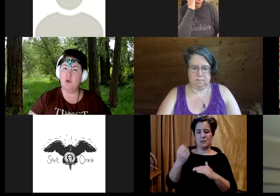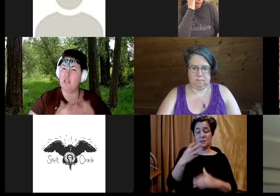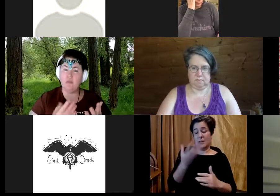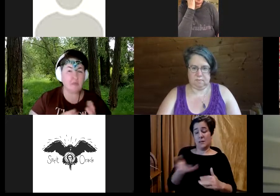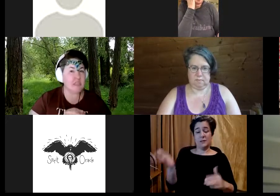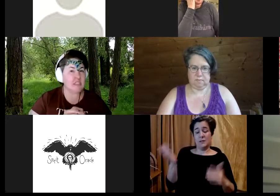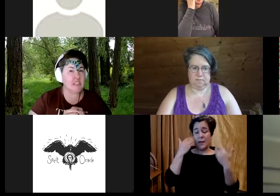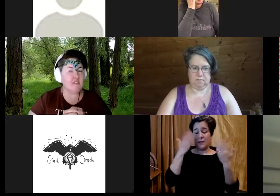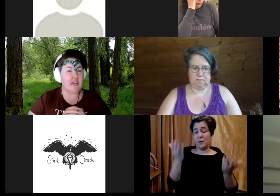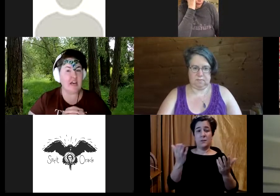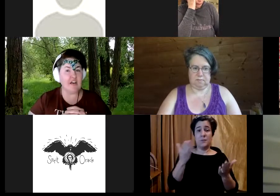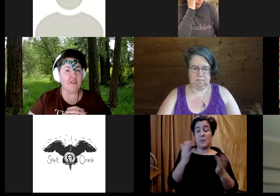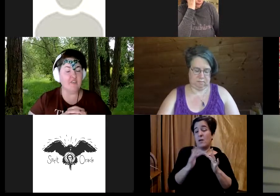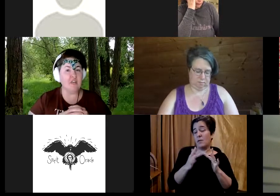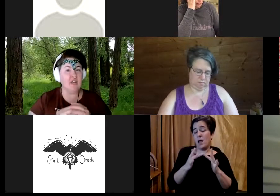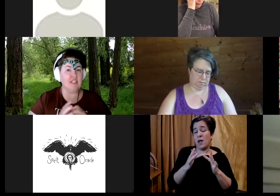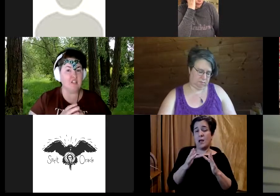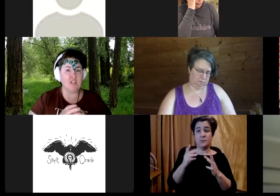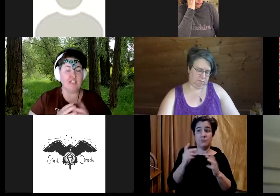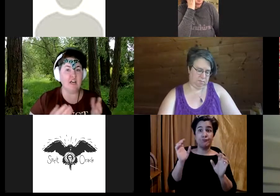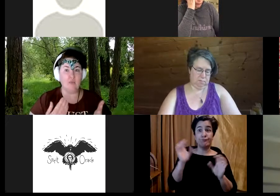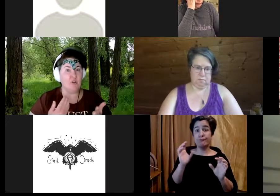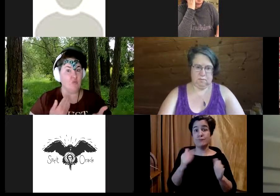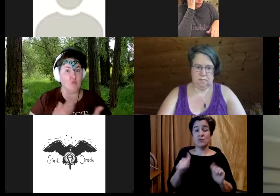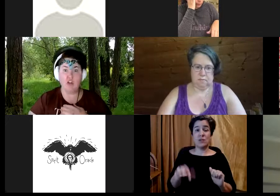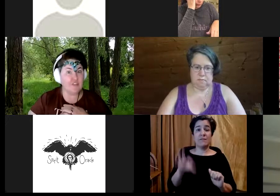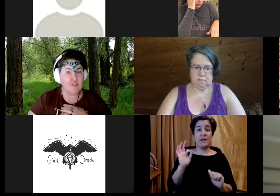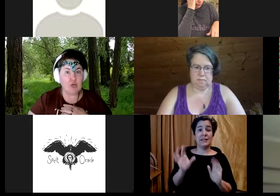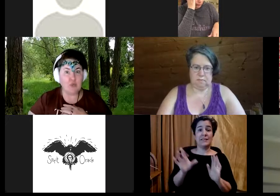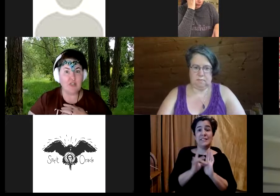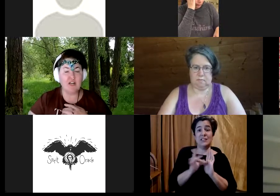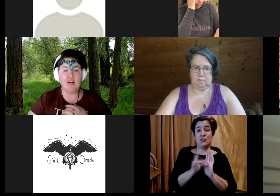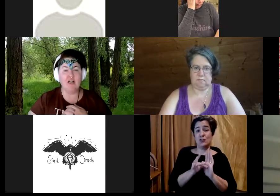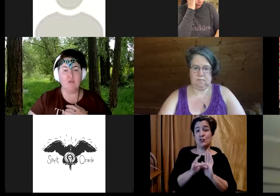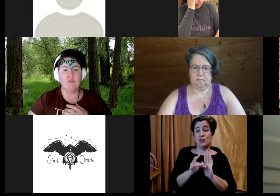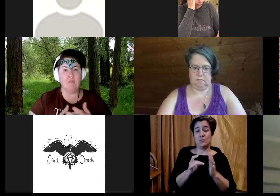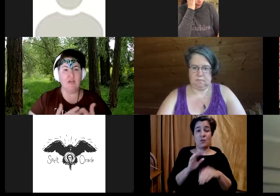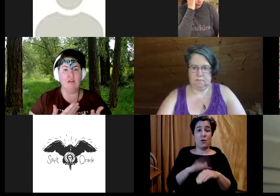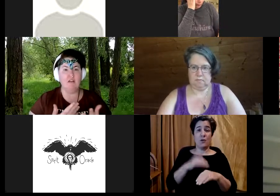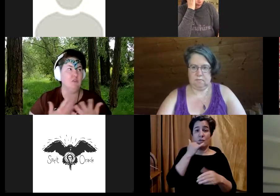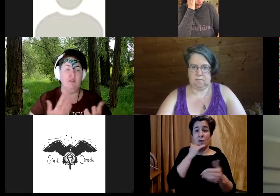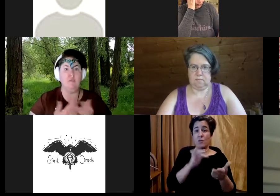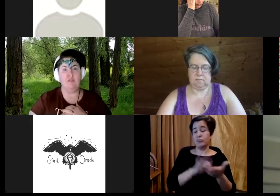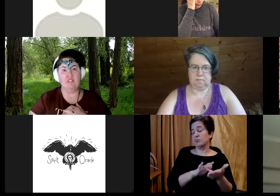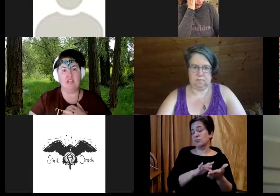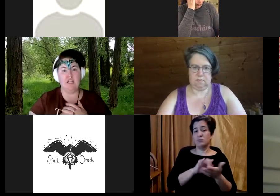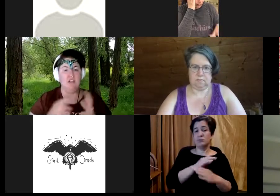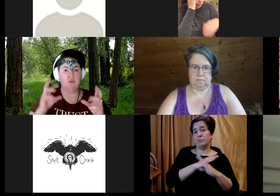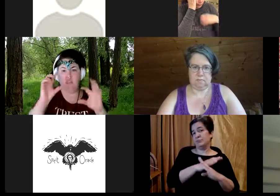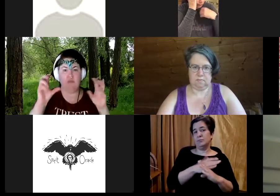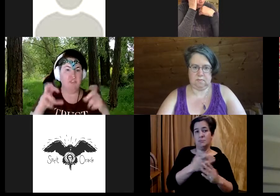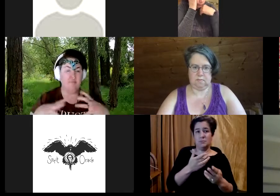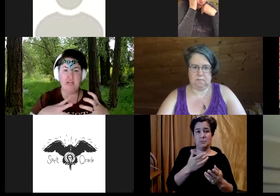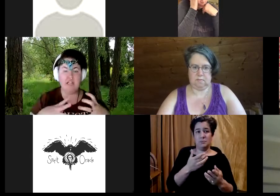could go online maybe and see if they have a sticker like that and put it right on the phone. They may even sell